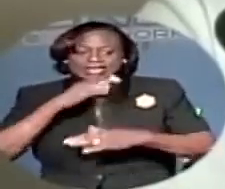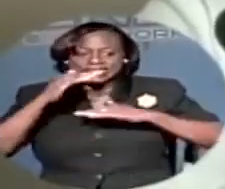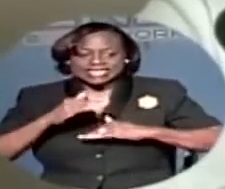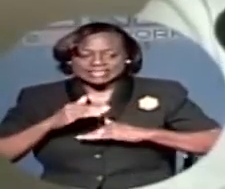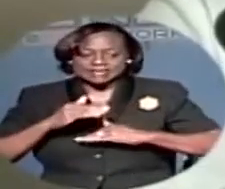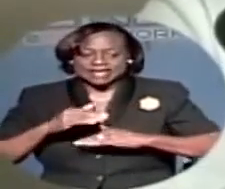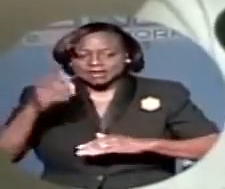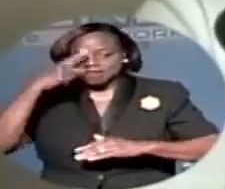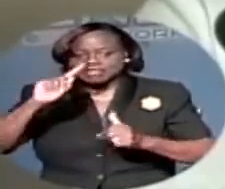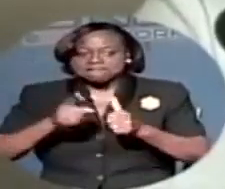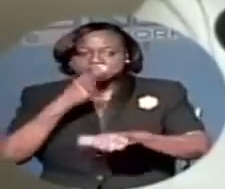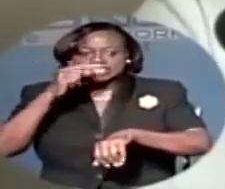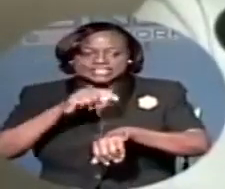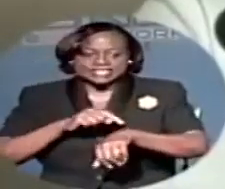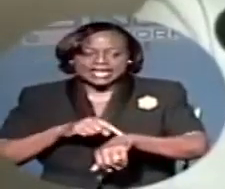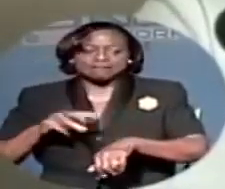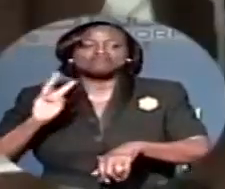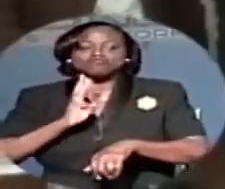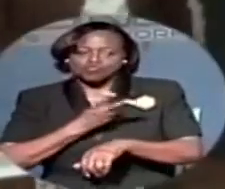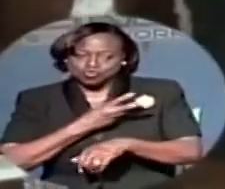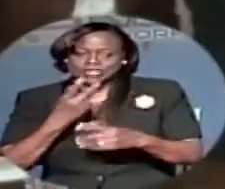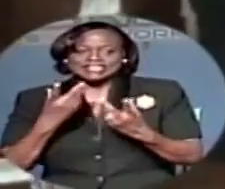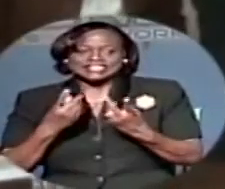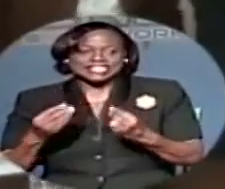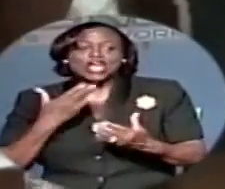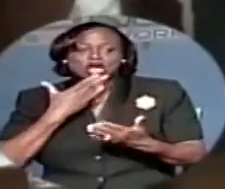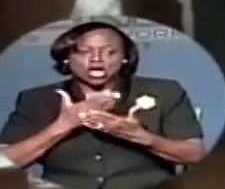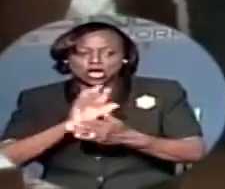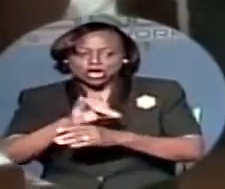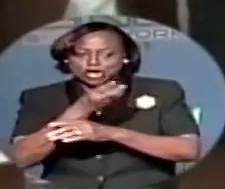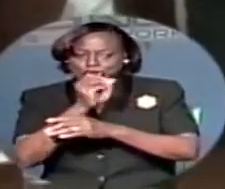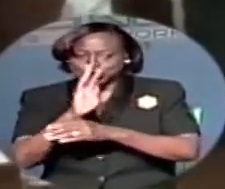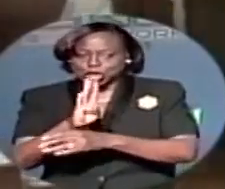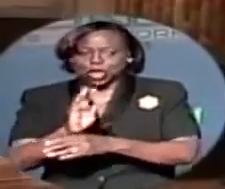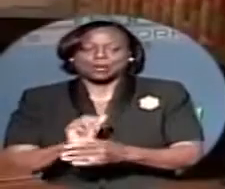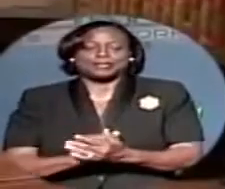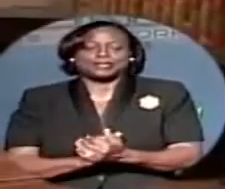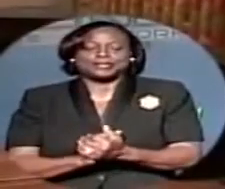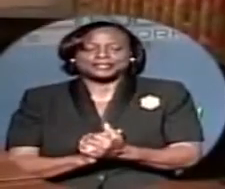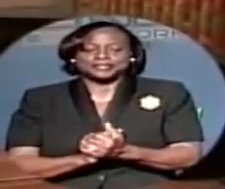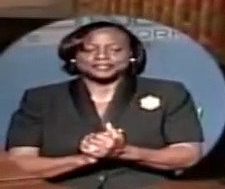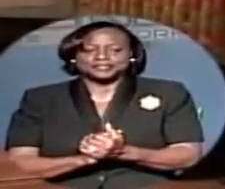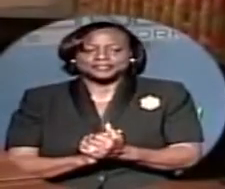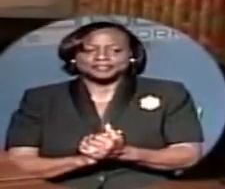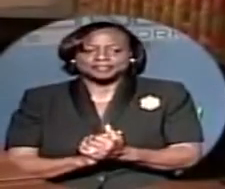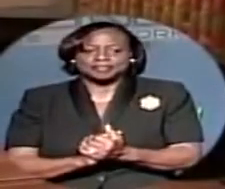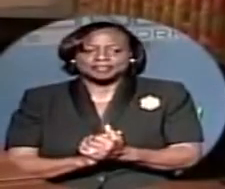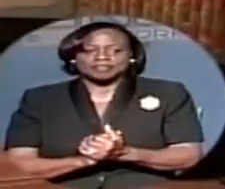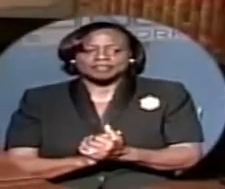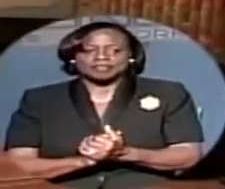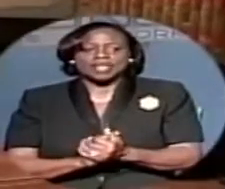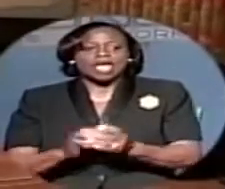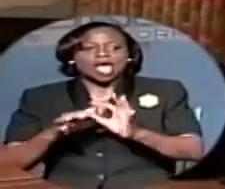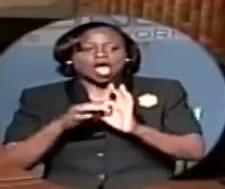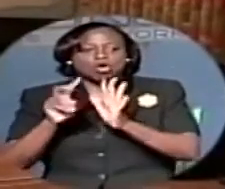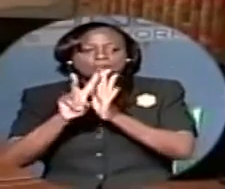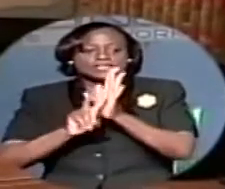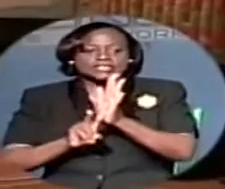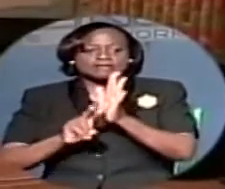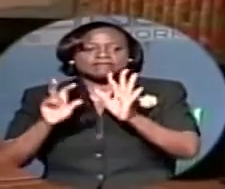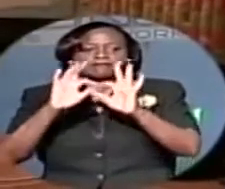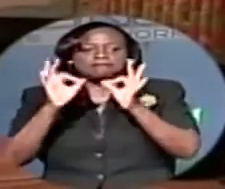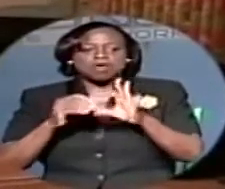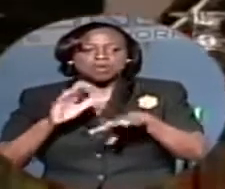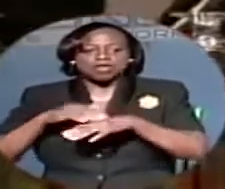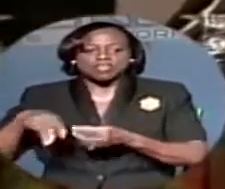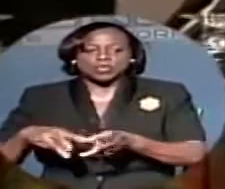for a first time out, we did a pretty good job. Stephen Gay, ZNS News. A cooperative forum underway at the Wyndham